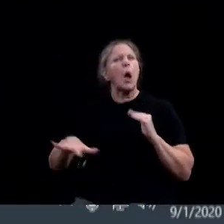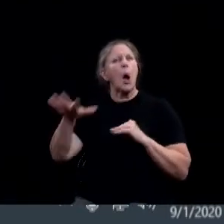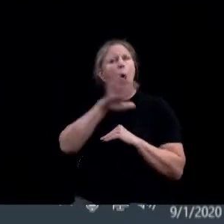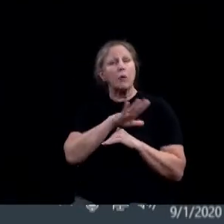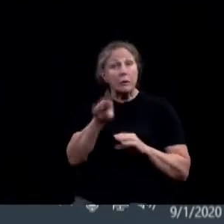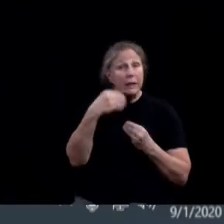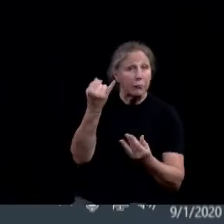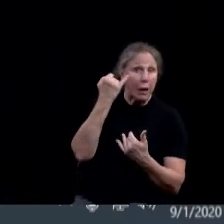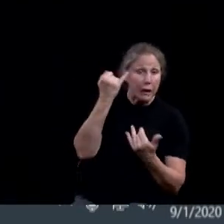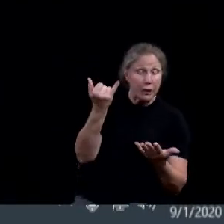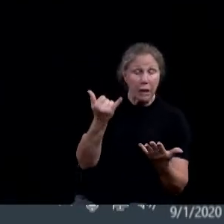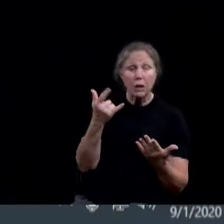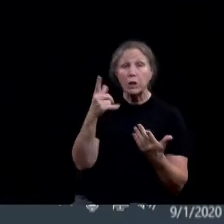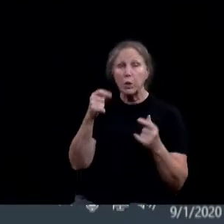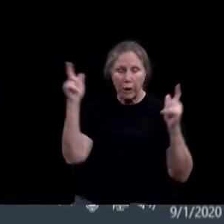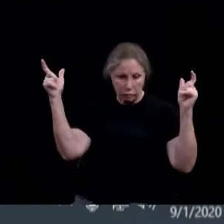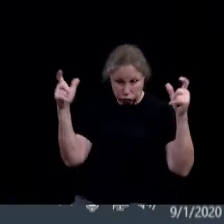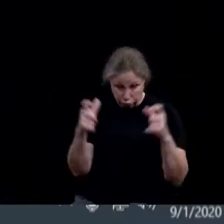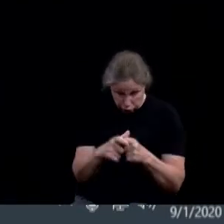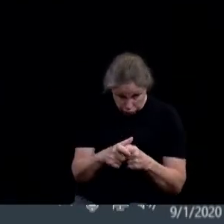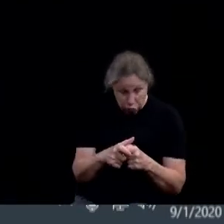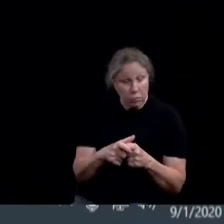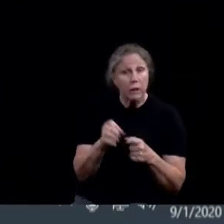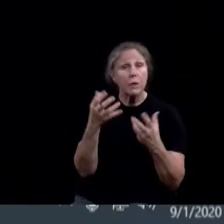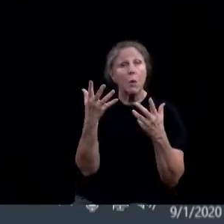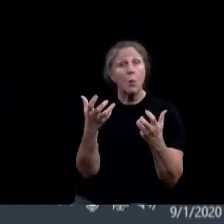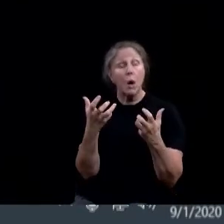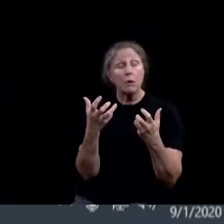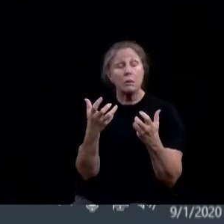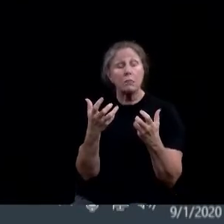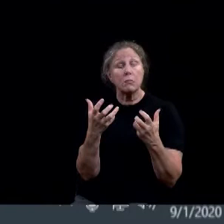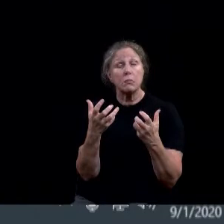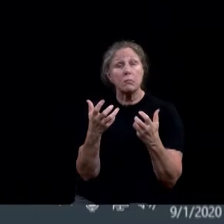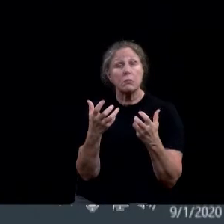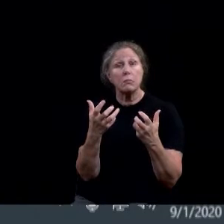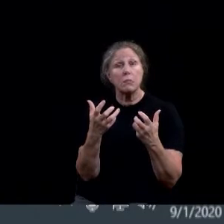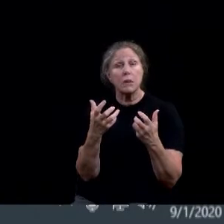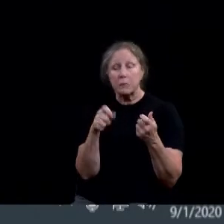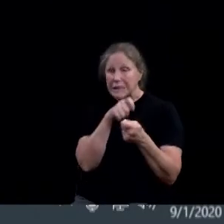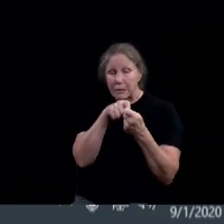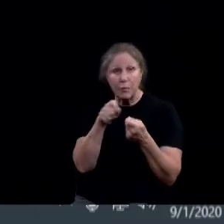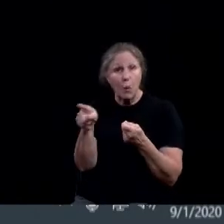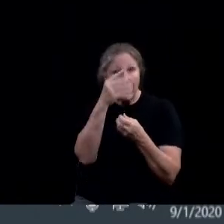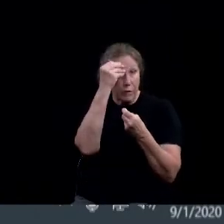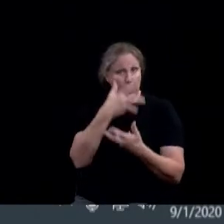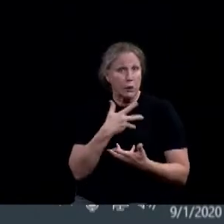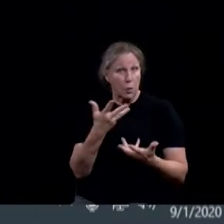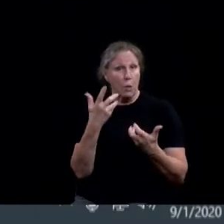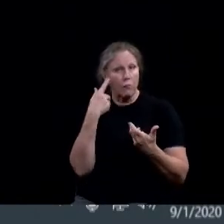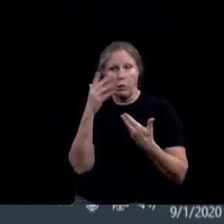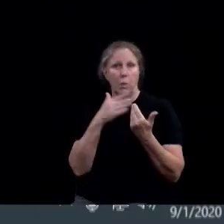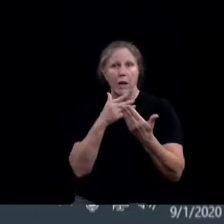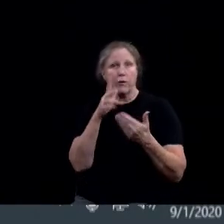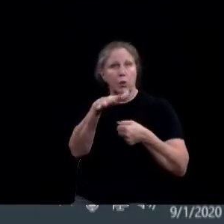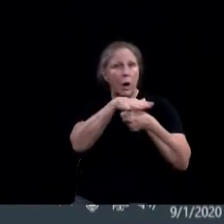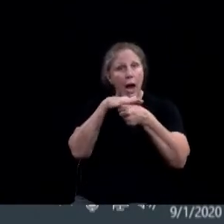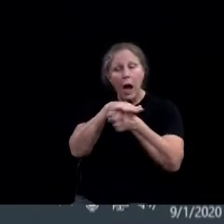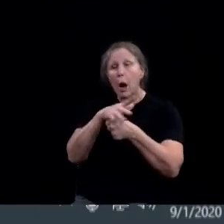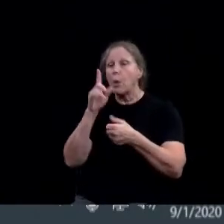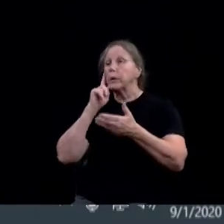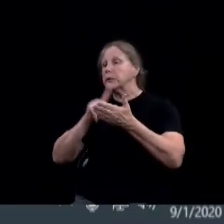content and get whatever kind of information you need for whatever district or inspection area or